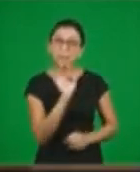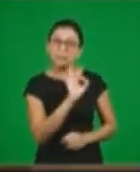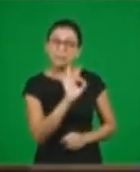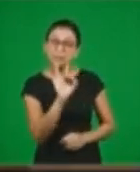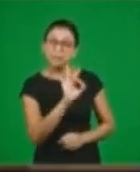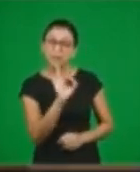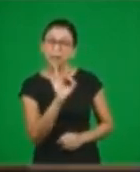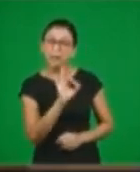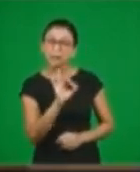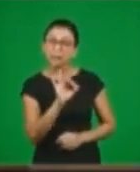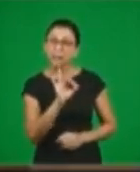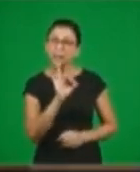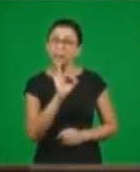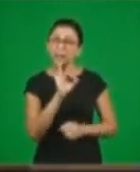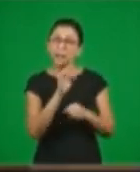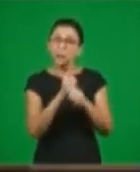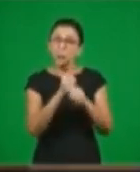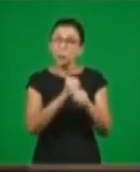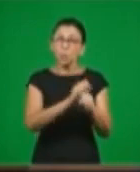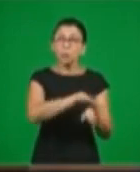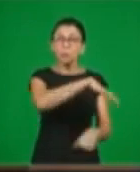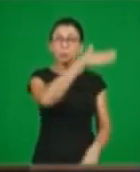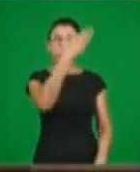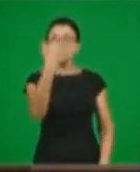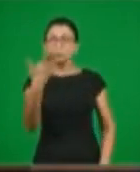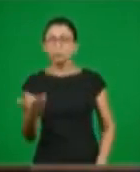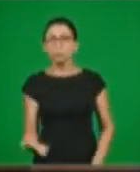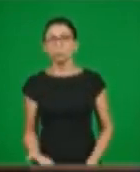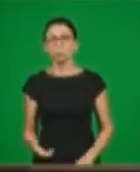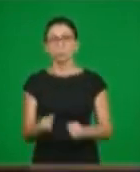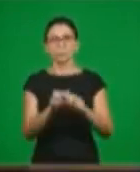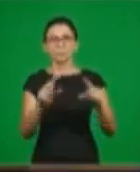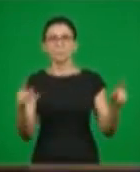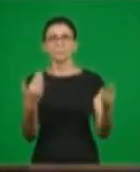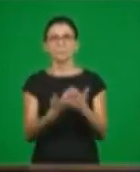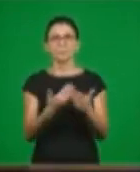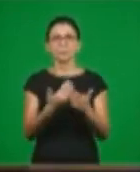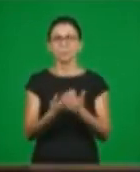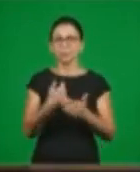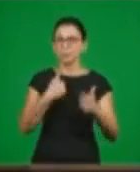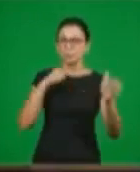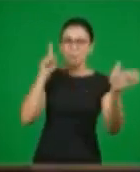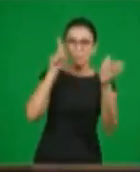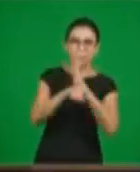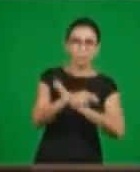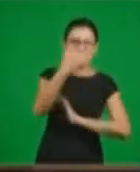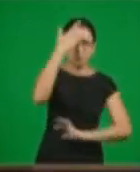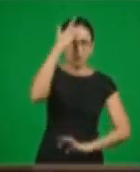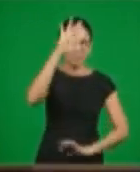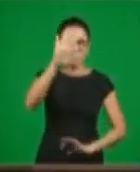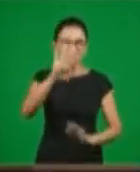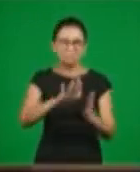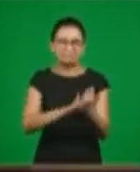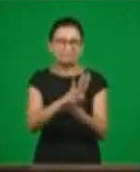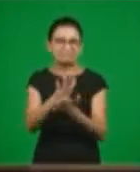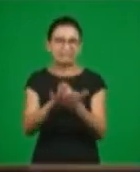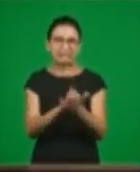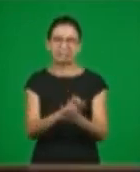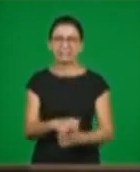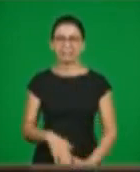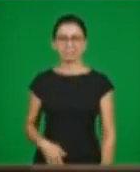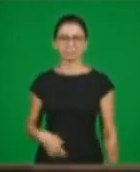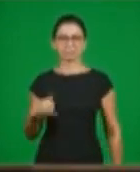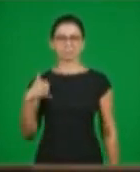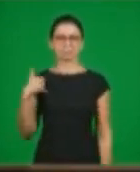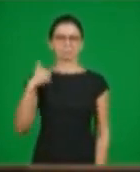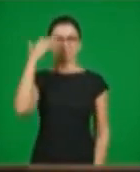everything, when I ask one question, they don't know how to answer. They can't answer one question, one of the simplest questions. You say that you